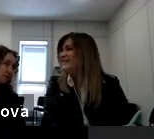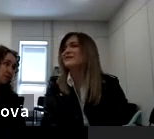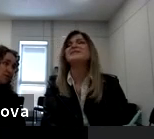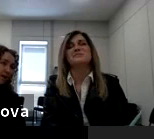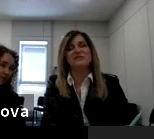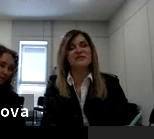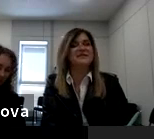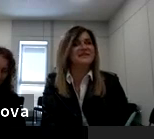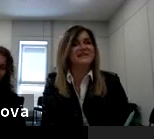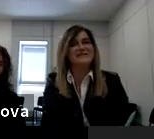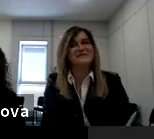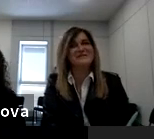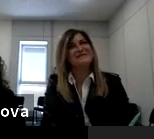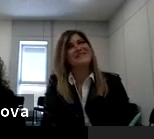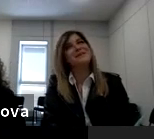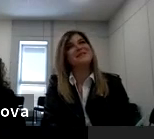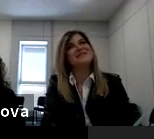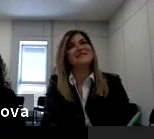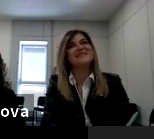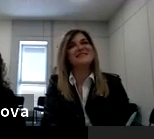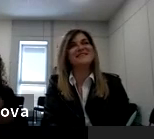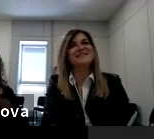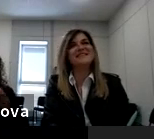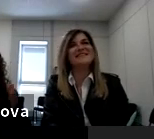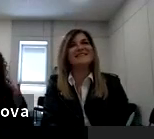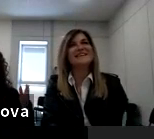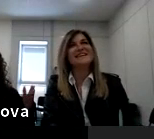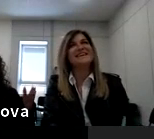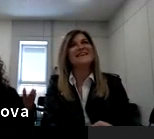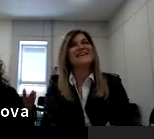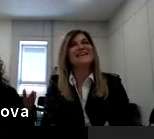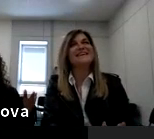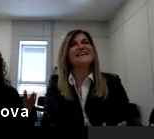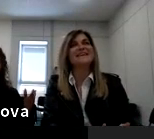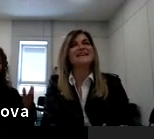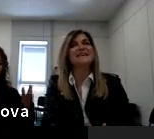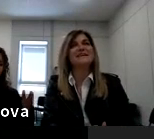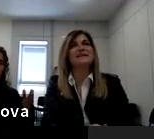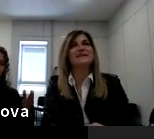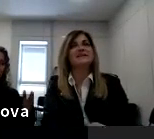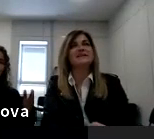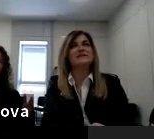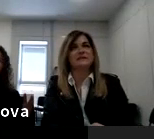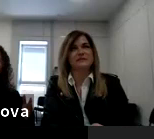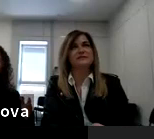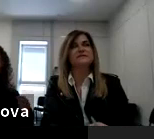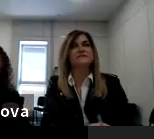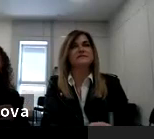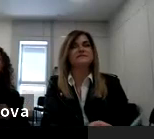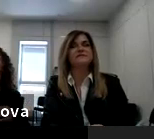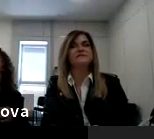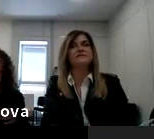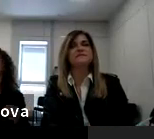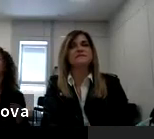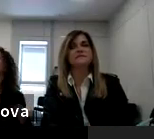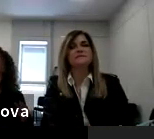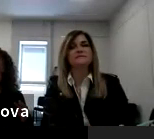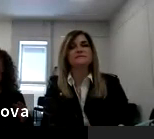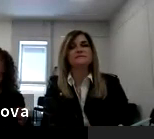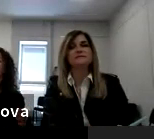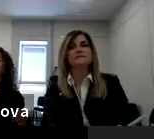4.2 meters. Yeah. Perfect. Yeah. In meters it is easier. And the length is 2.6 meters. So it's